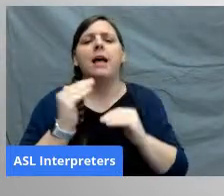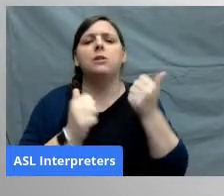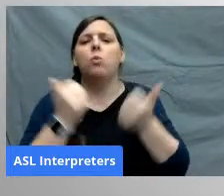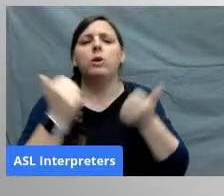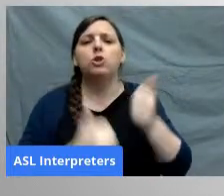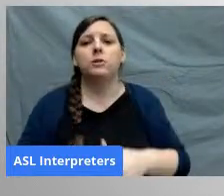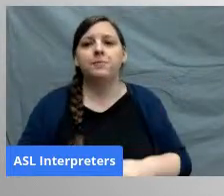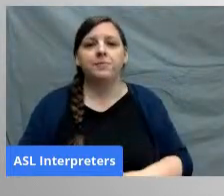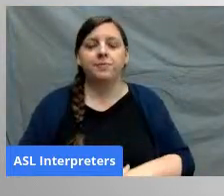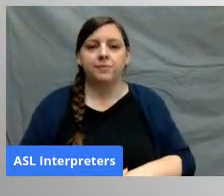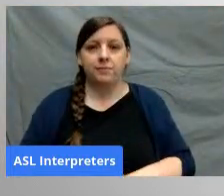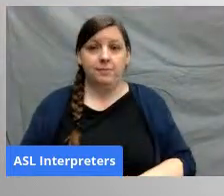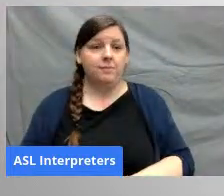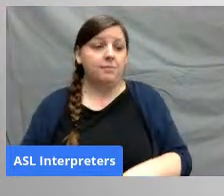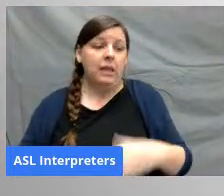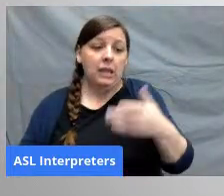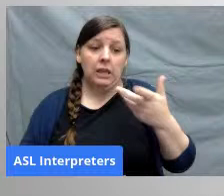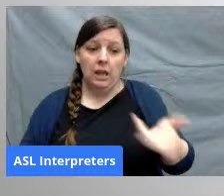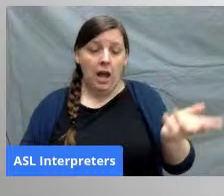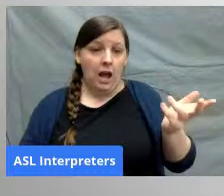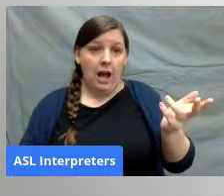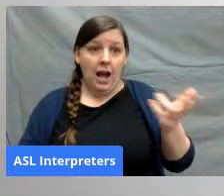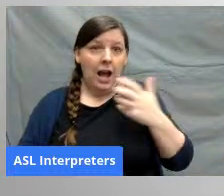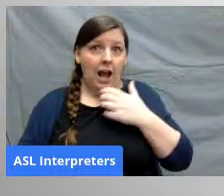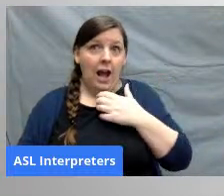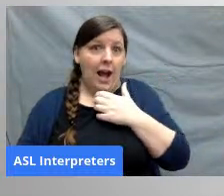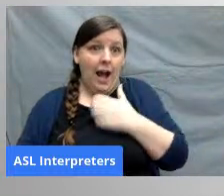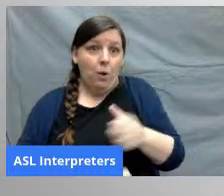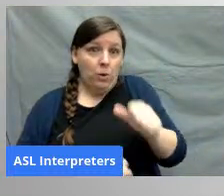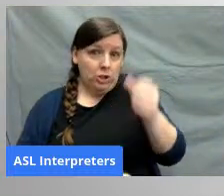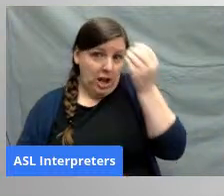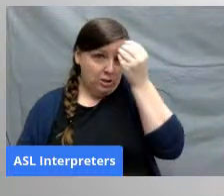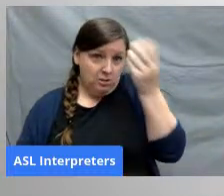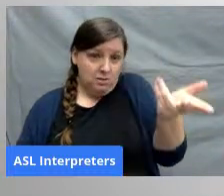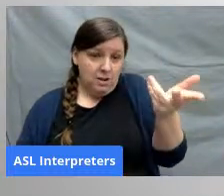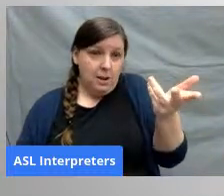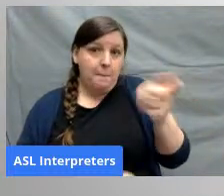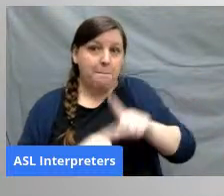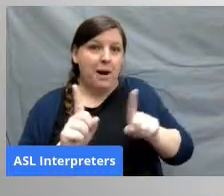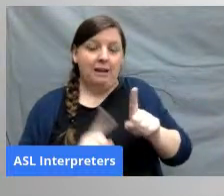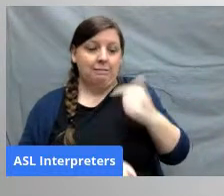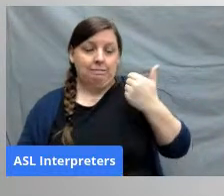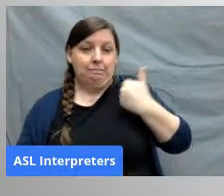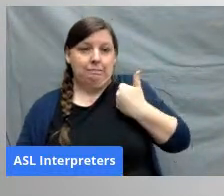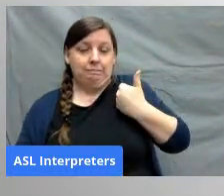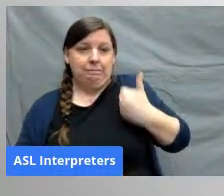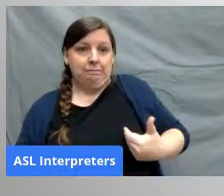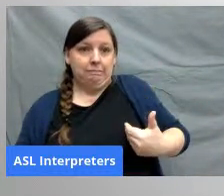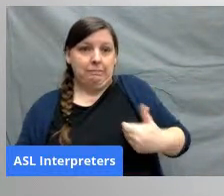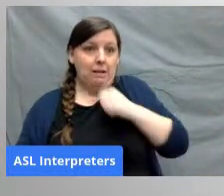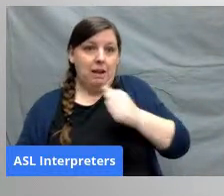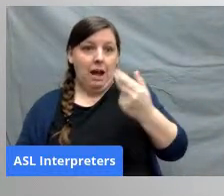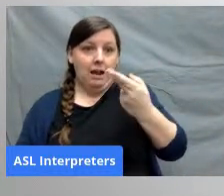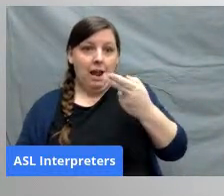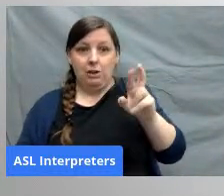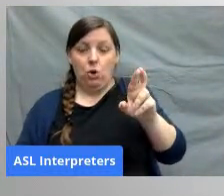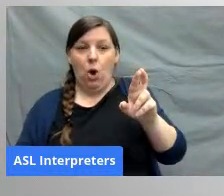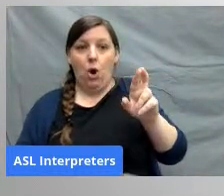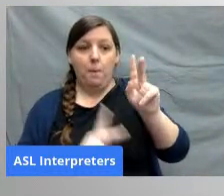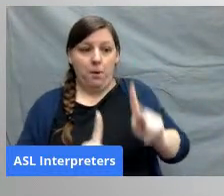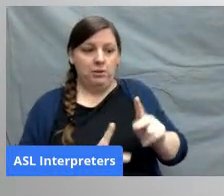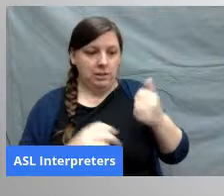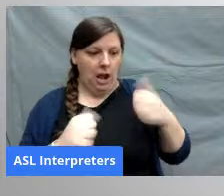Miss Linda, I wish I could tell you, but It's okay. HR person, I'm trying to keep up with so much,